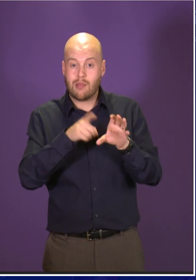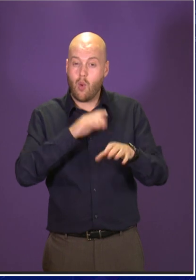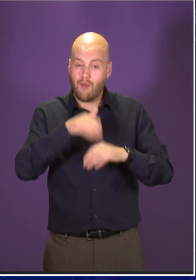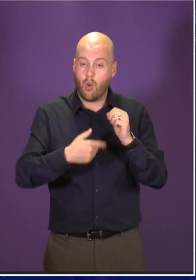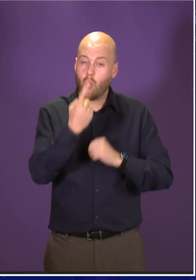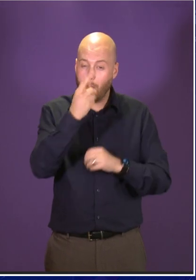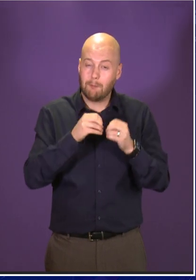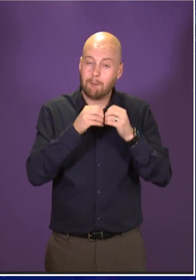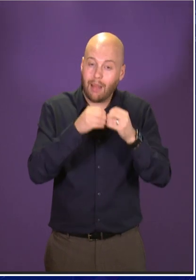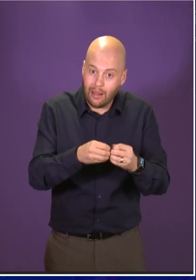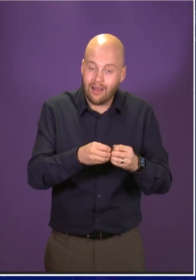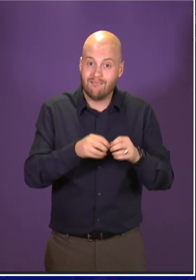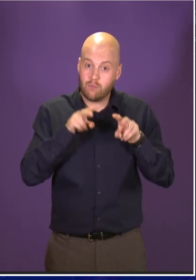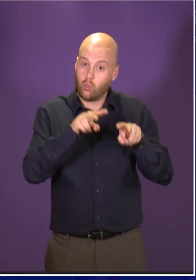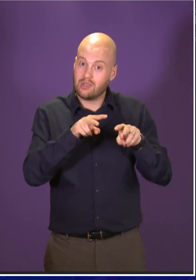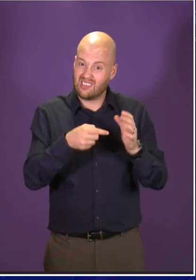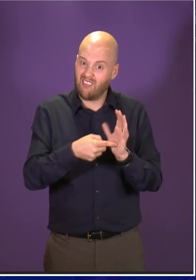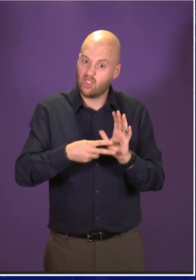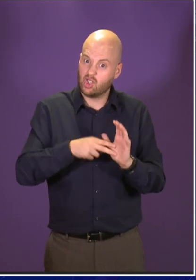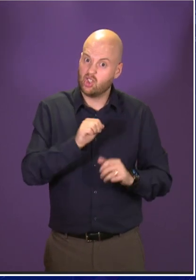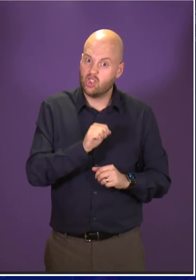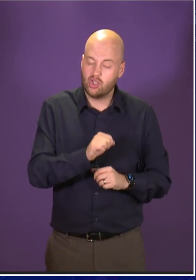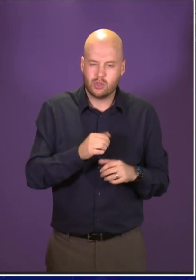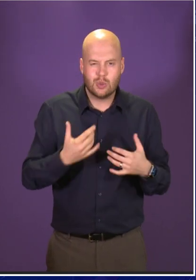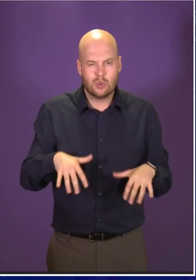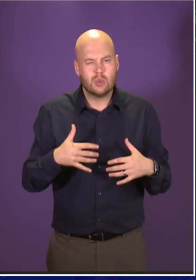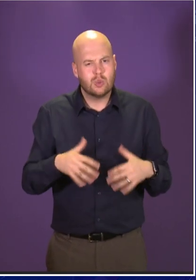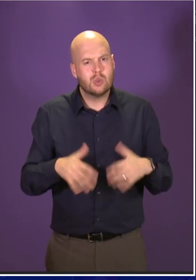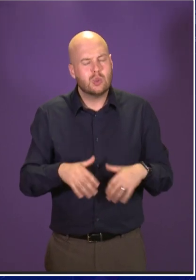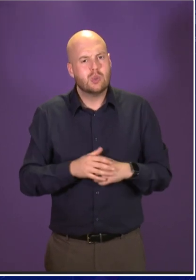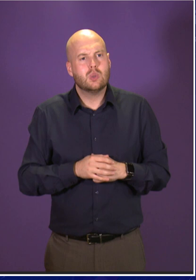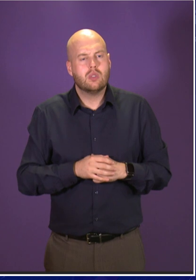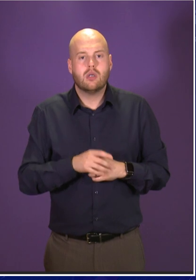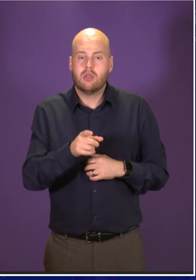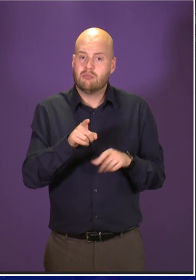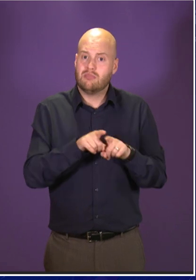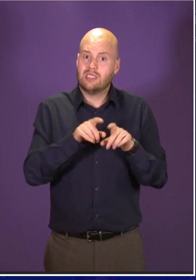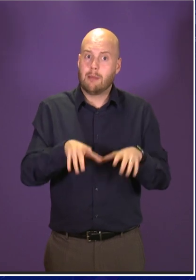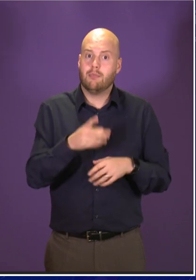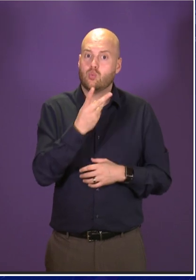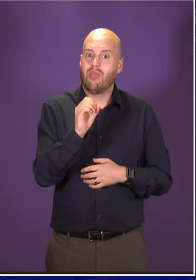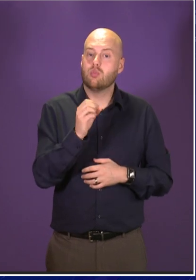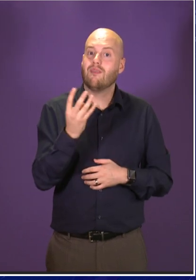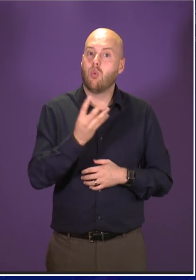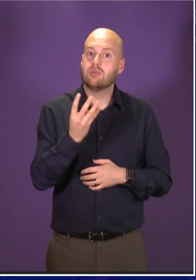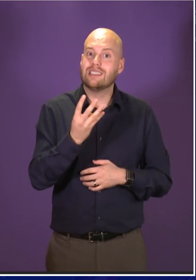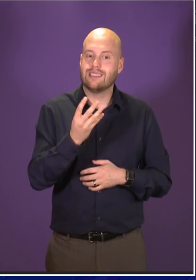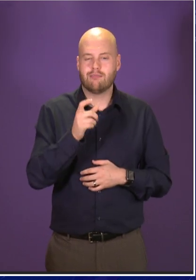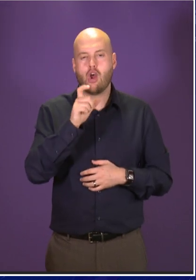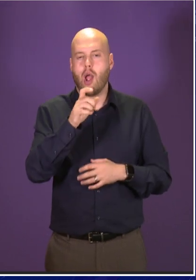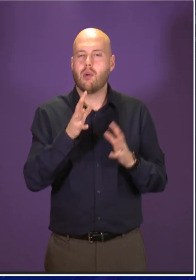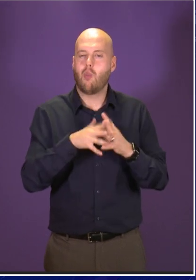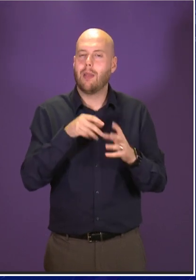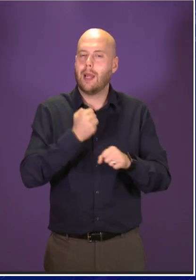on television. And alongside that world-class sporting offer, just like the 2014 Commonwealth Games hosted